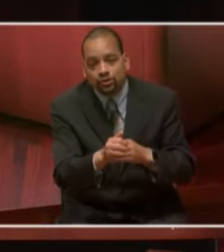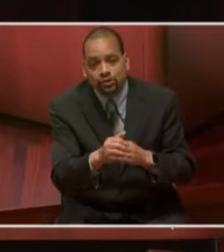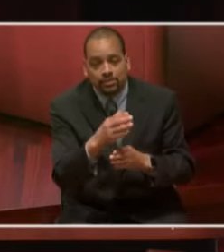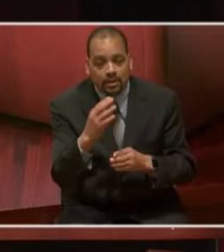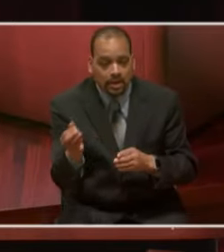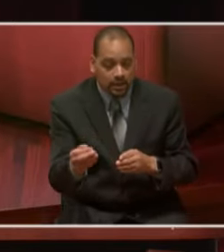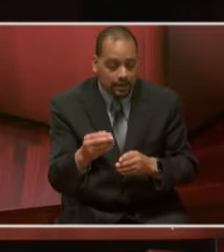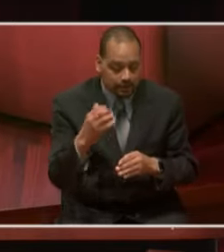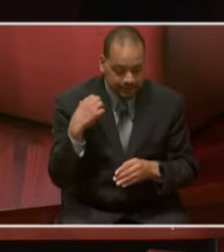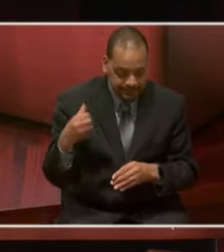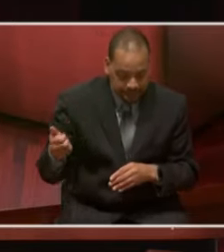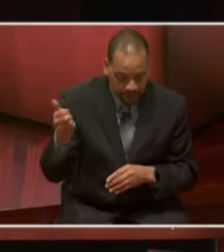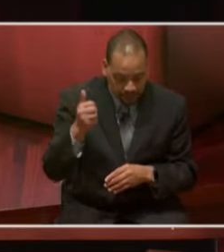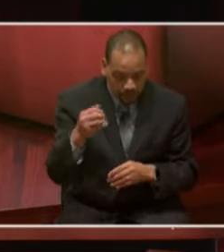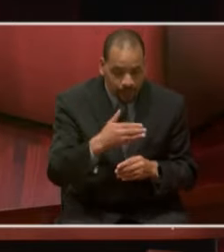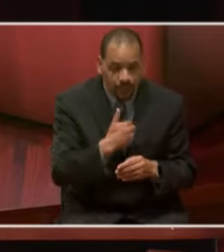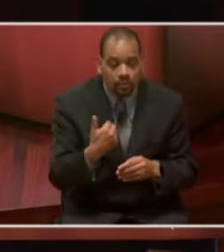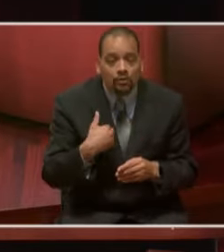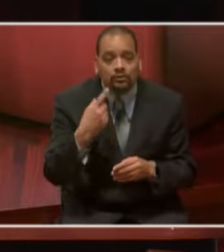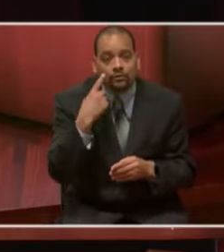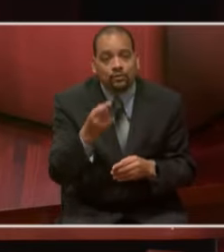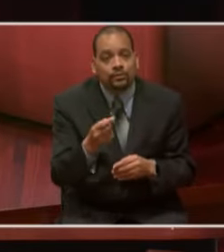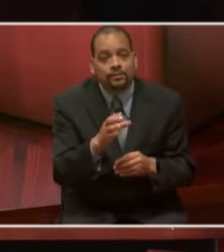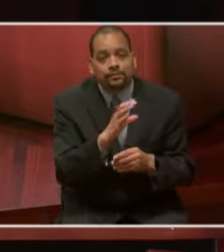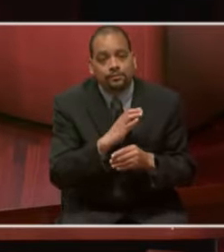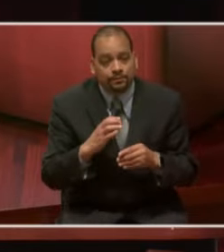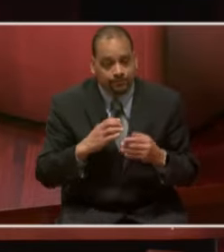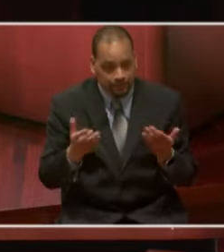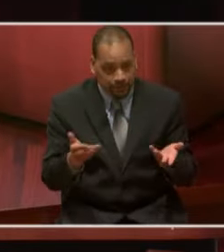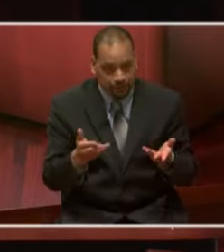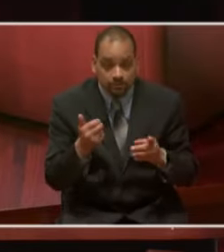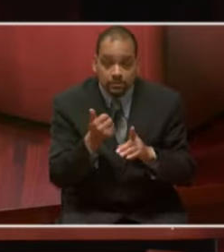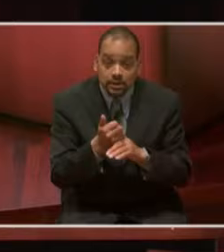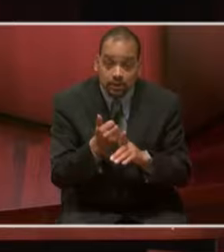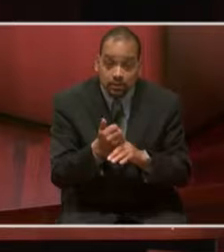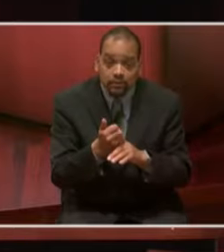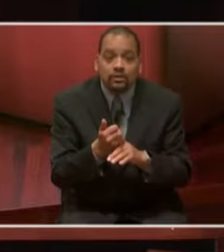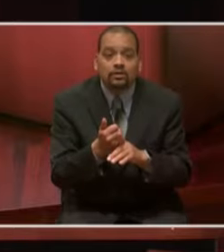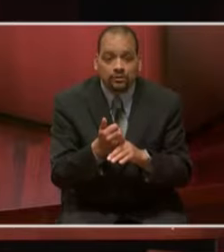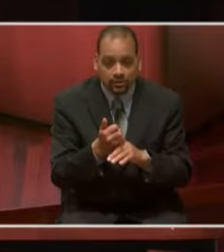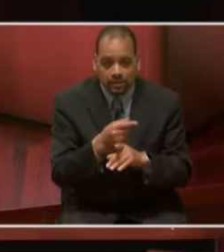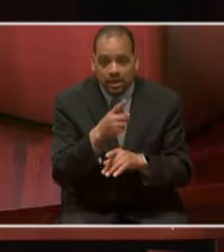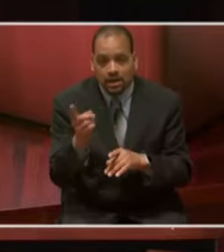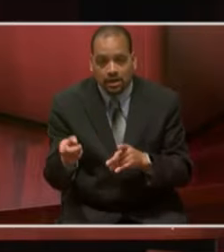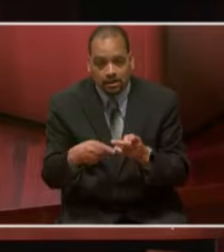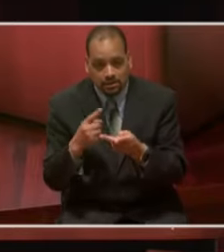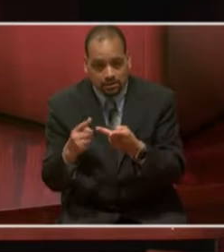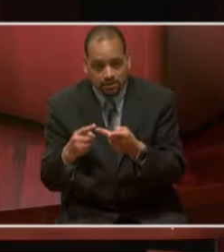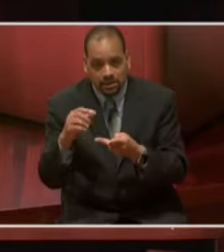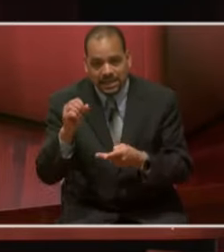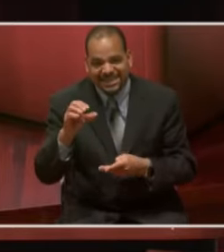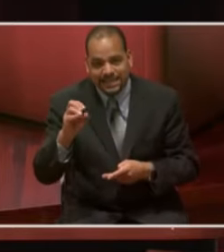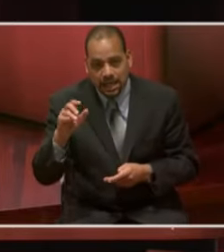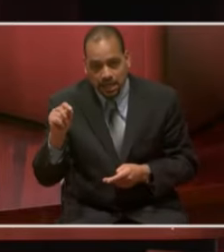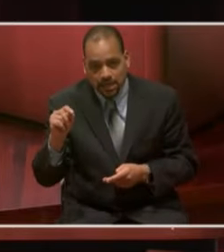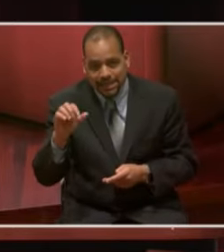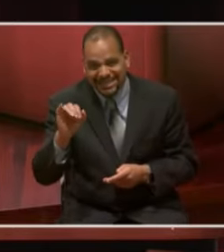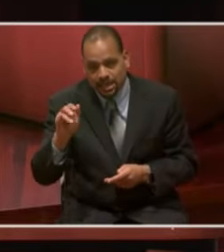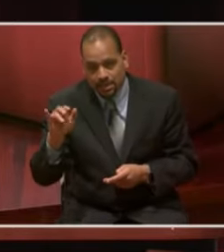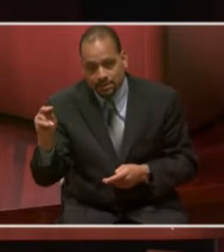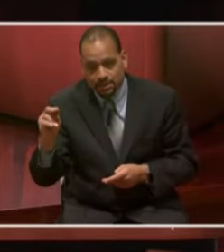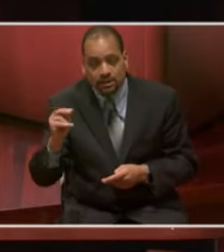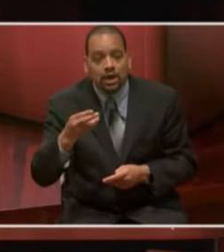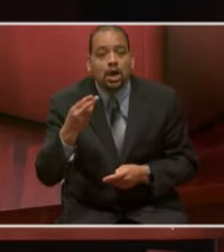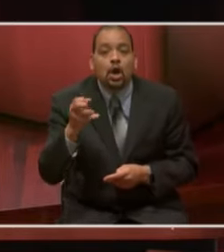be inspiring. But before we ask him to utter a word, could we stand and, on behalf